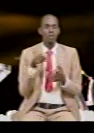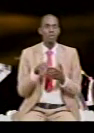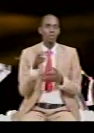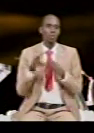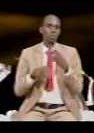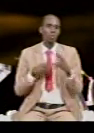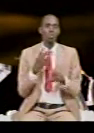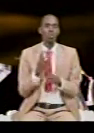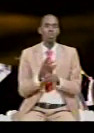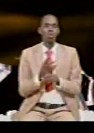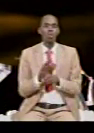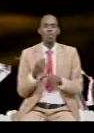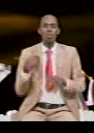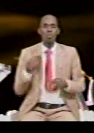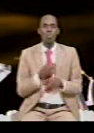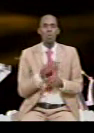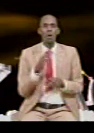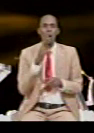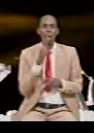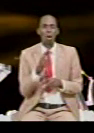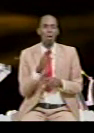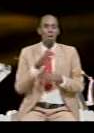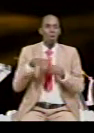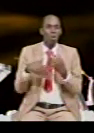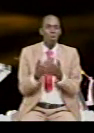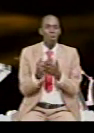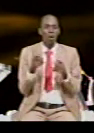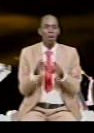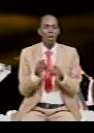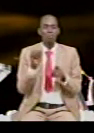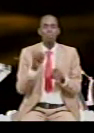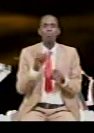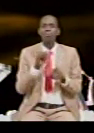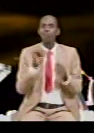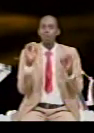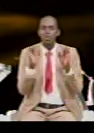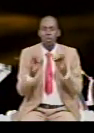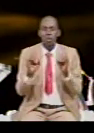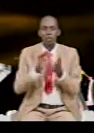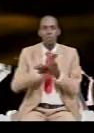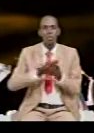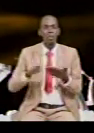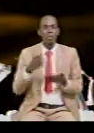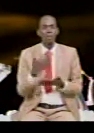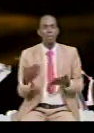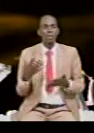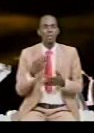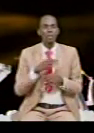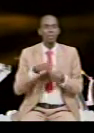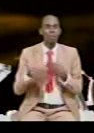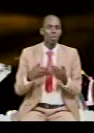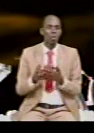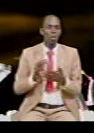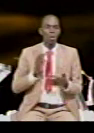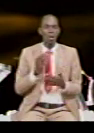are all as an unclean thing, and all our